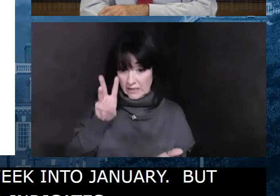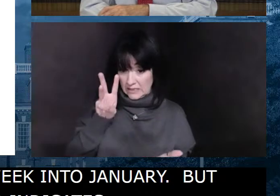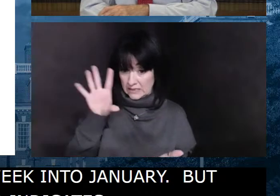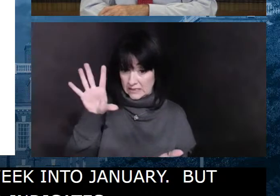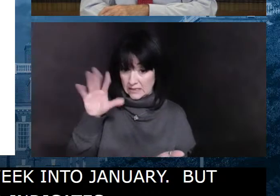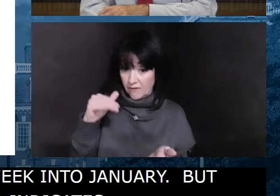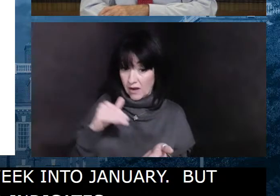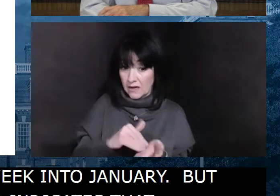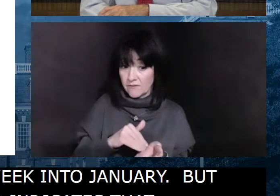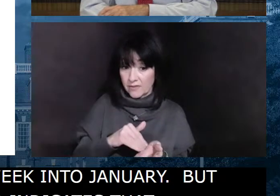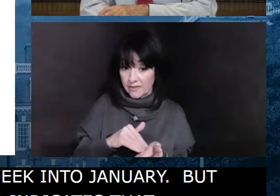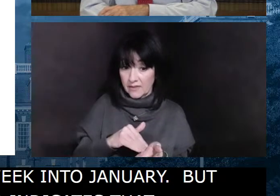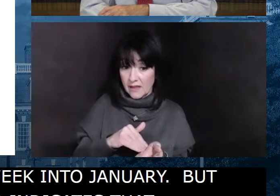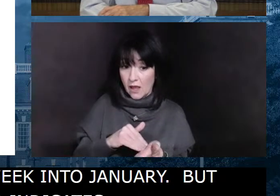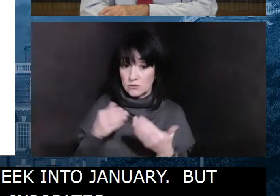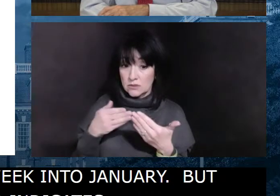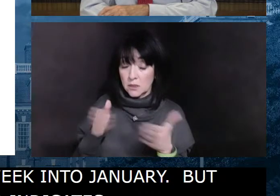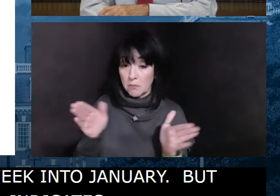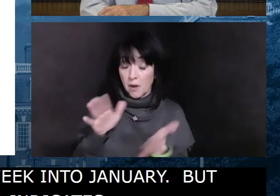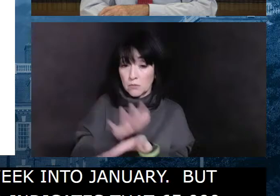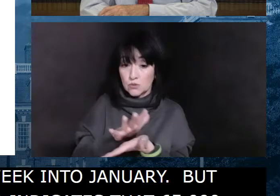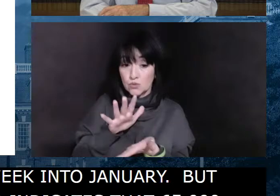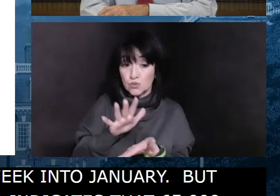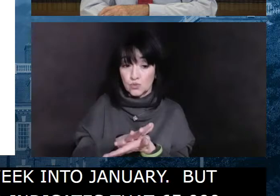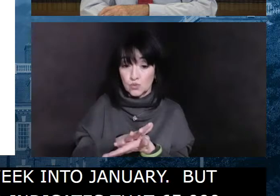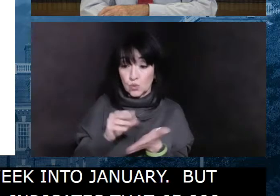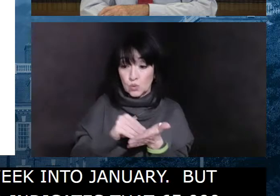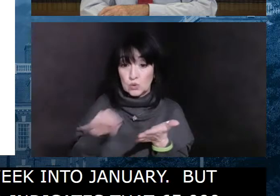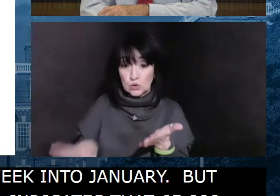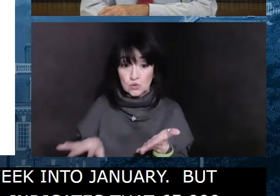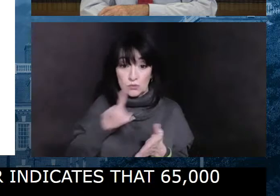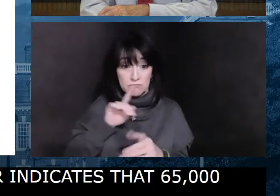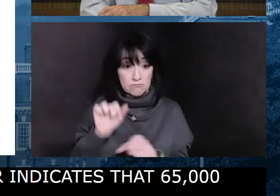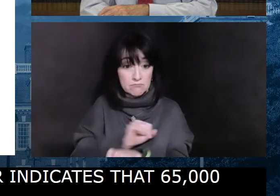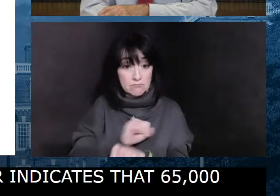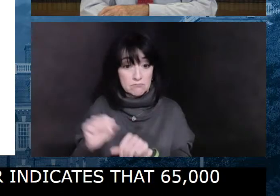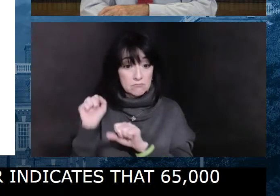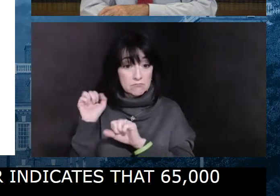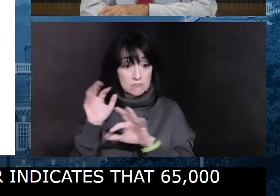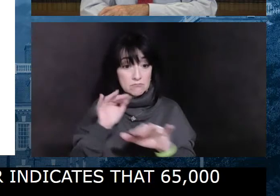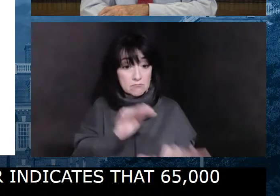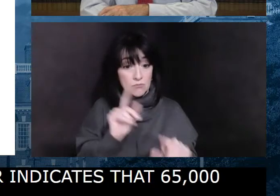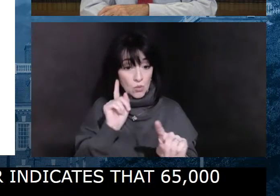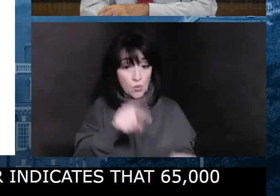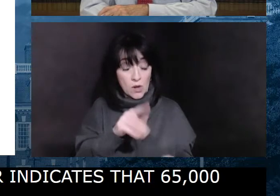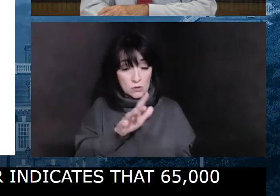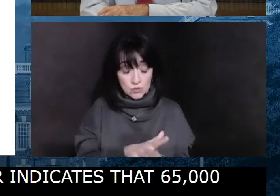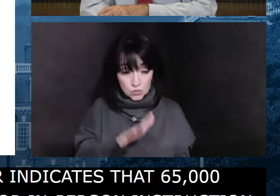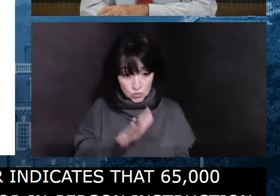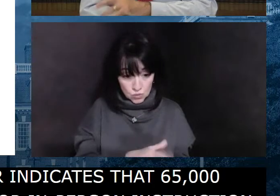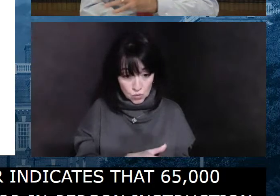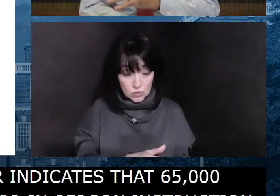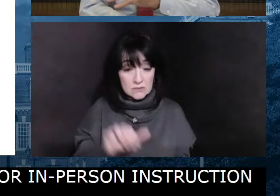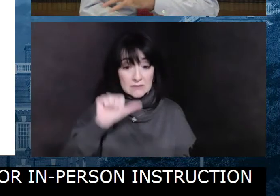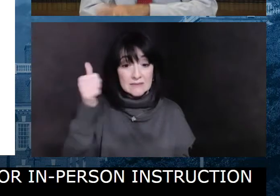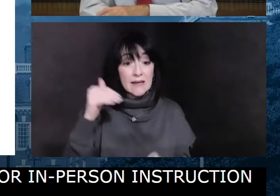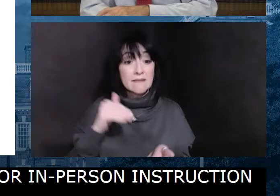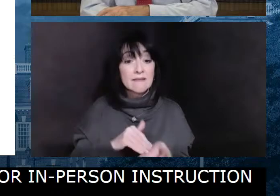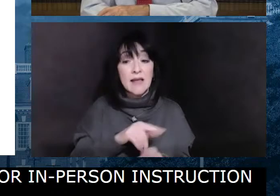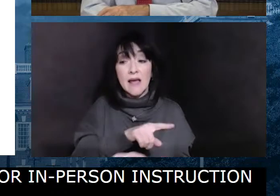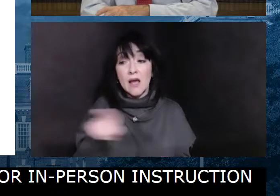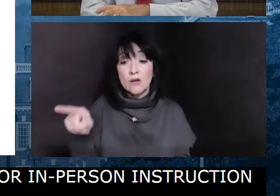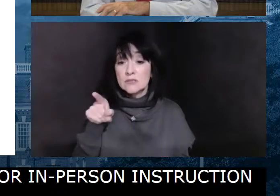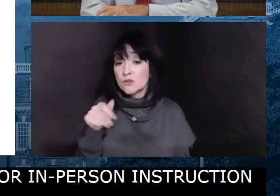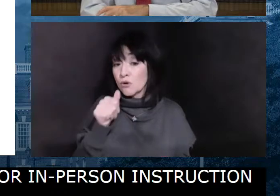65,000 public school students are back for in-person instruction. 10,000 private school students are back or have been